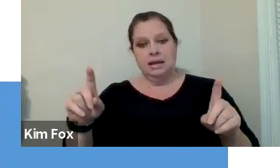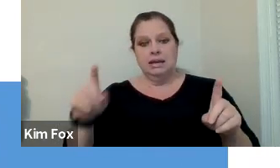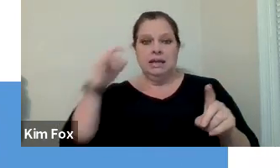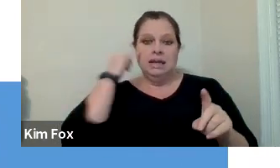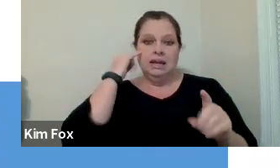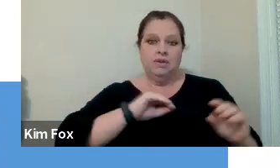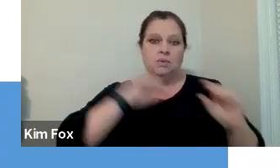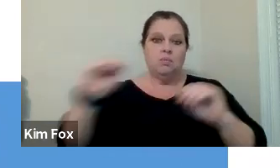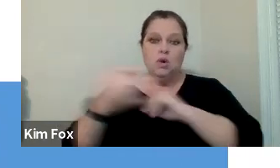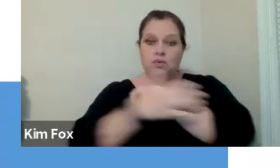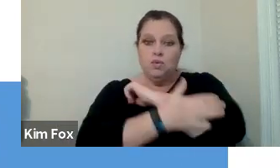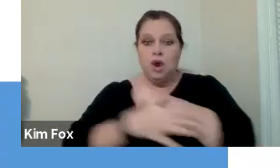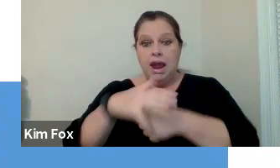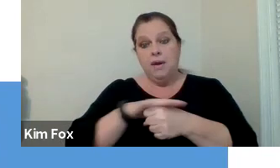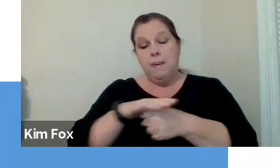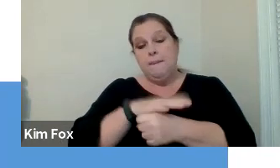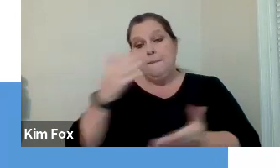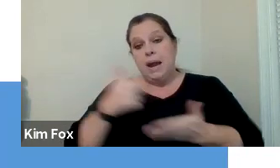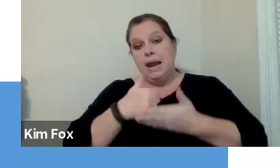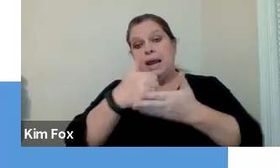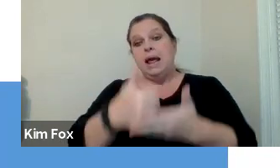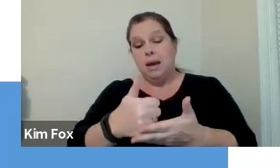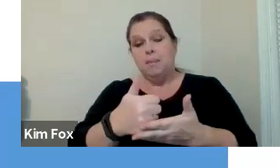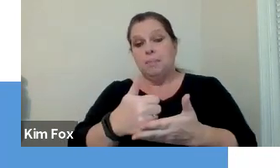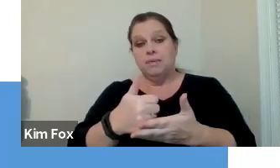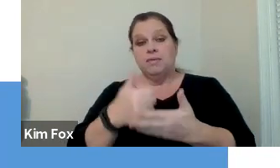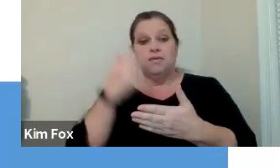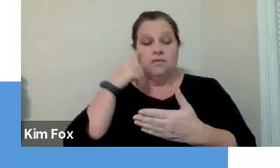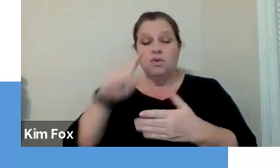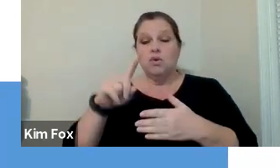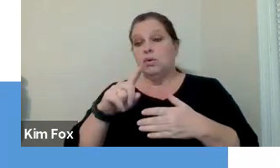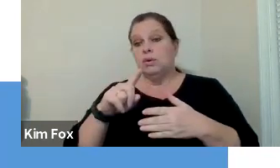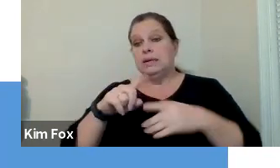rural area, this may be helpful for a for a dependent.